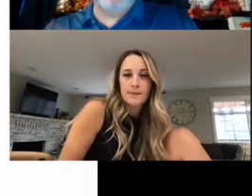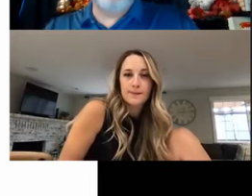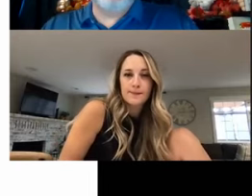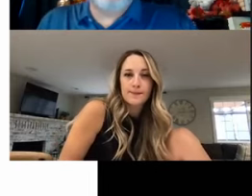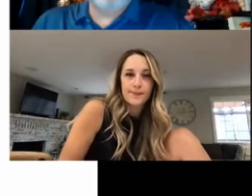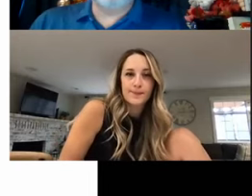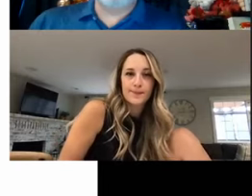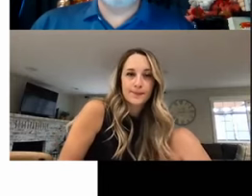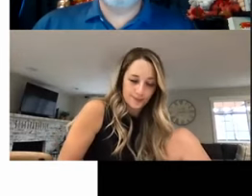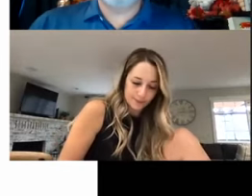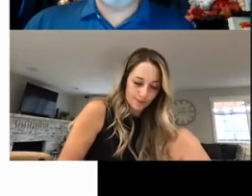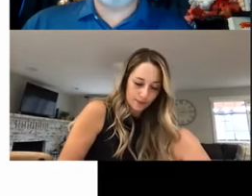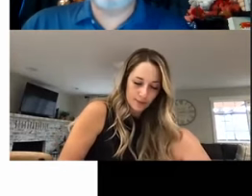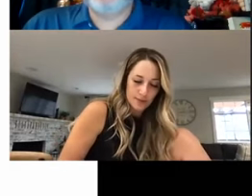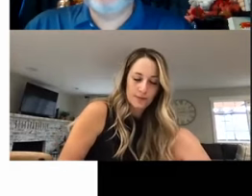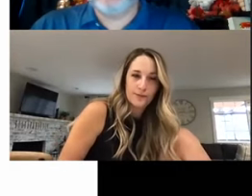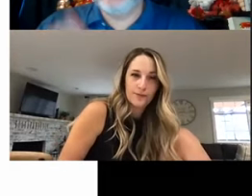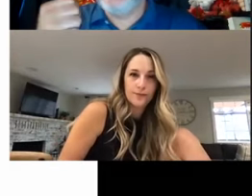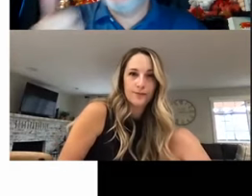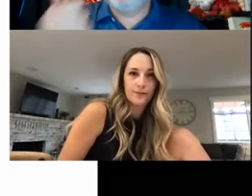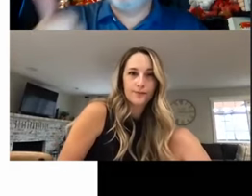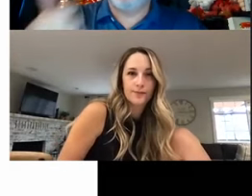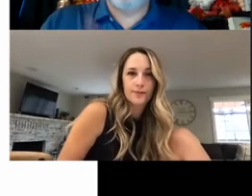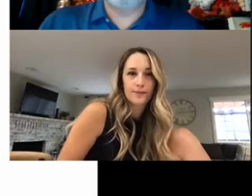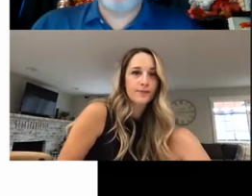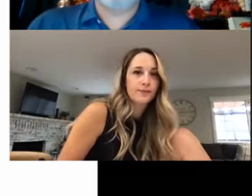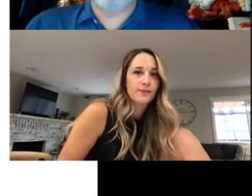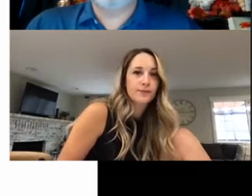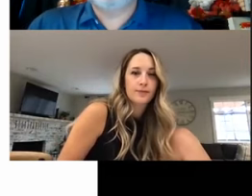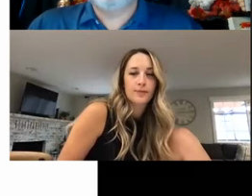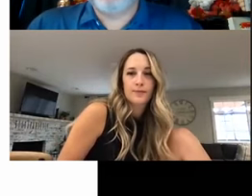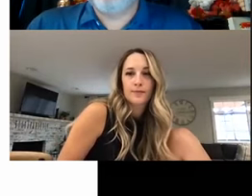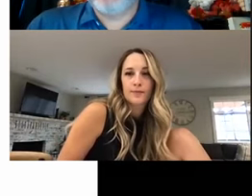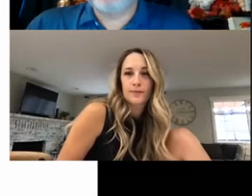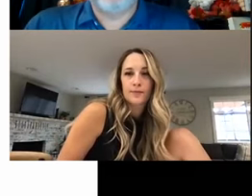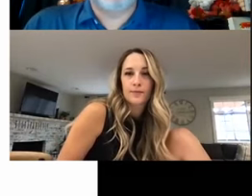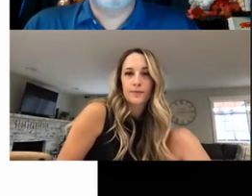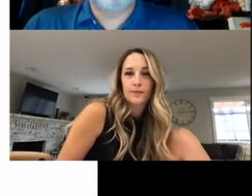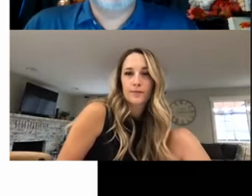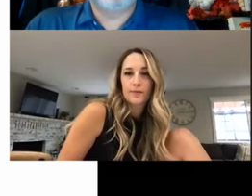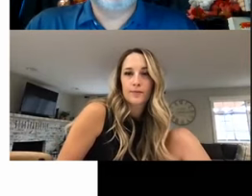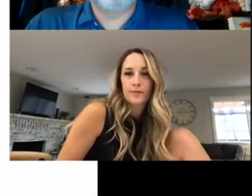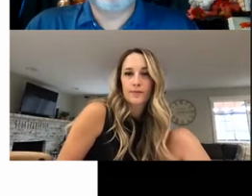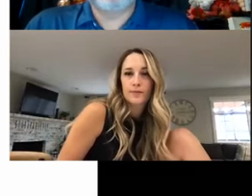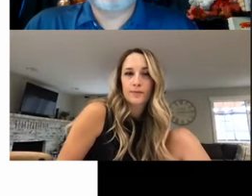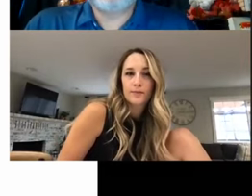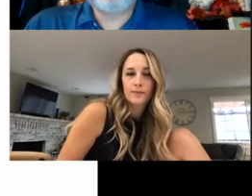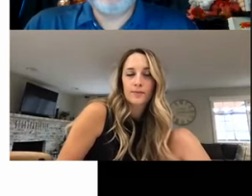one polypeptide, and we put those polypeptides together in our Golgi apparatus to make functional proteins.